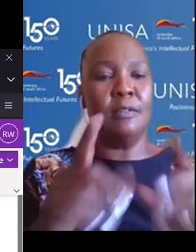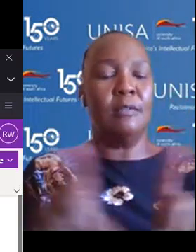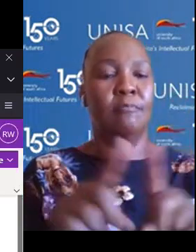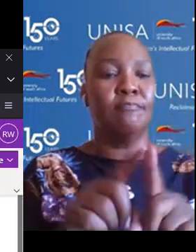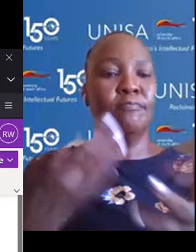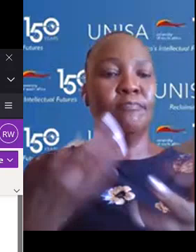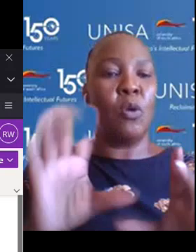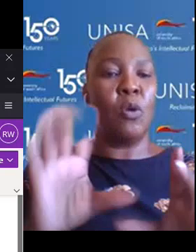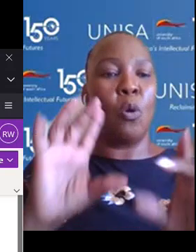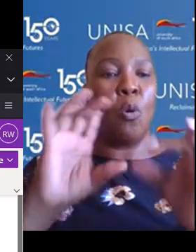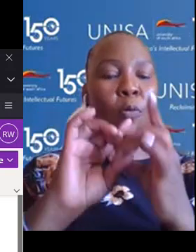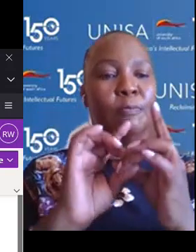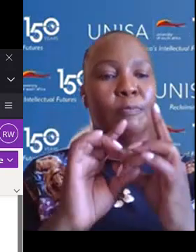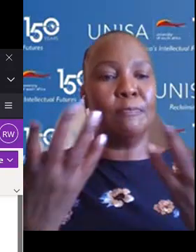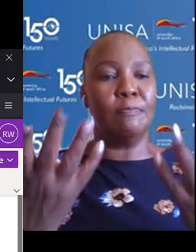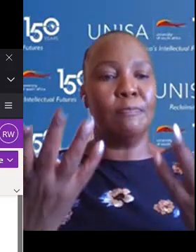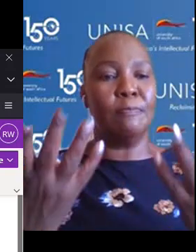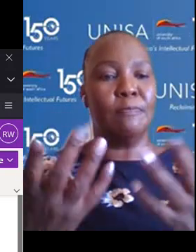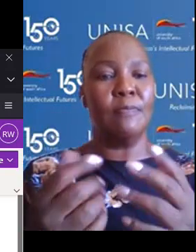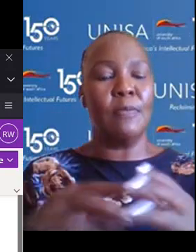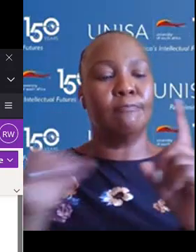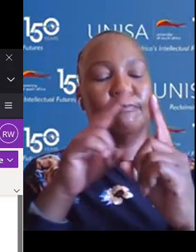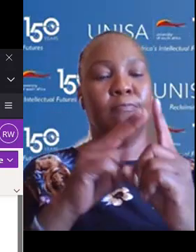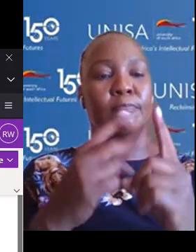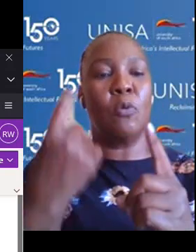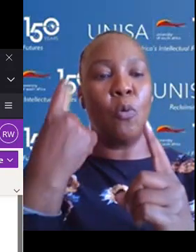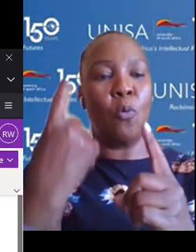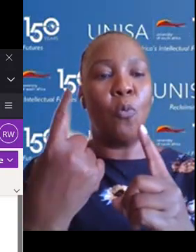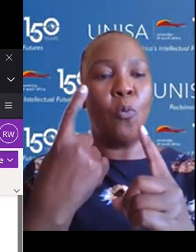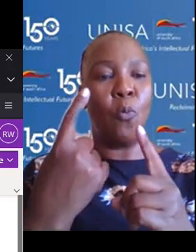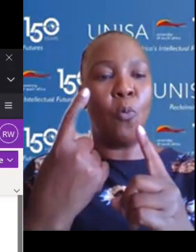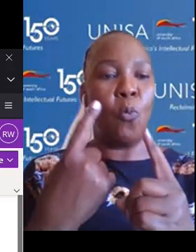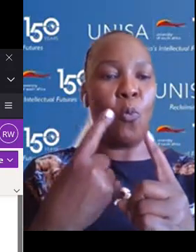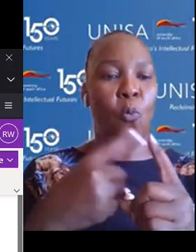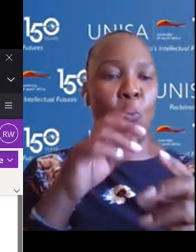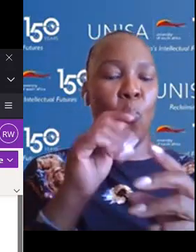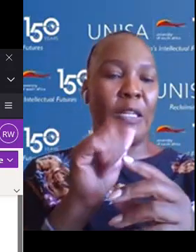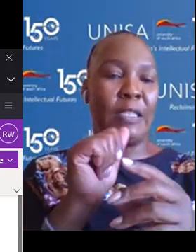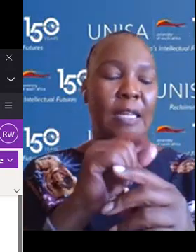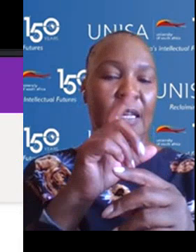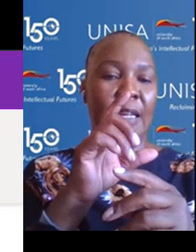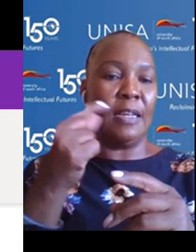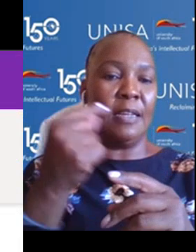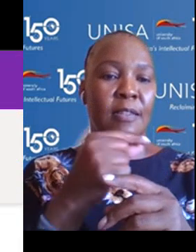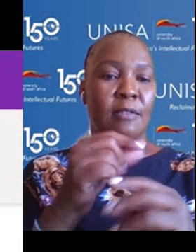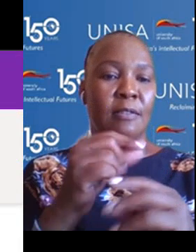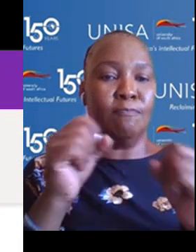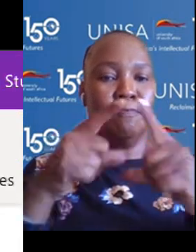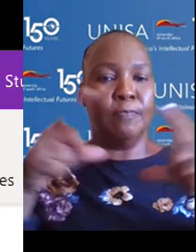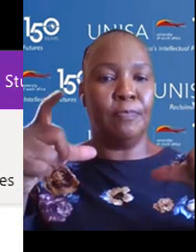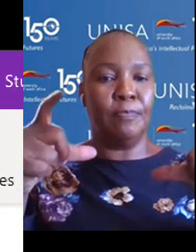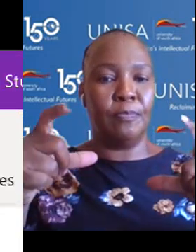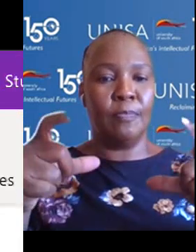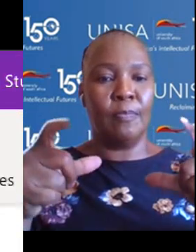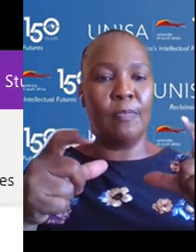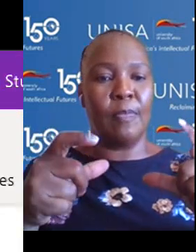go home, and you'll see there's one tags. So let's just zoom in on this one.